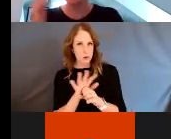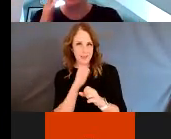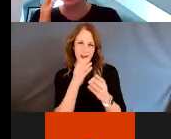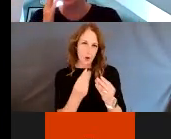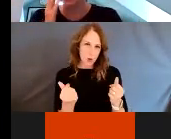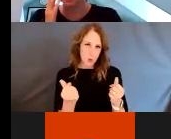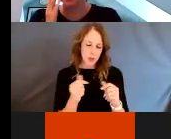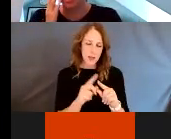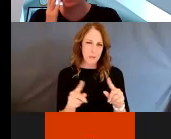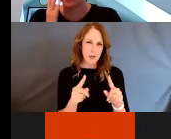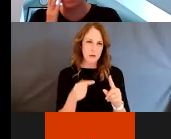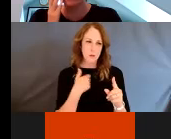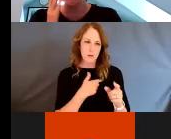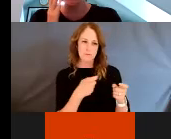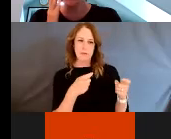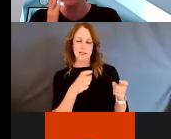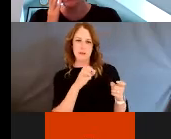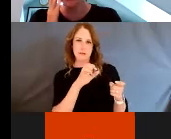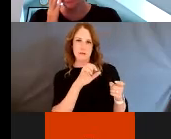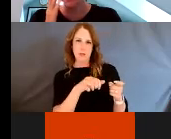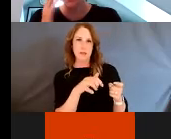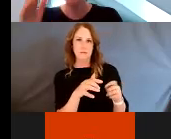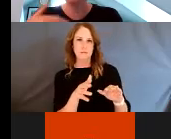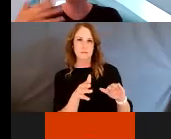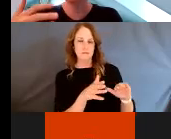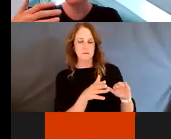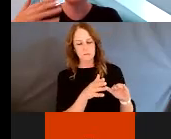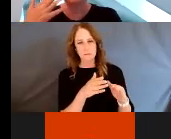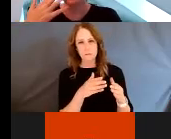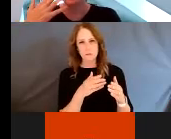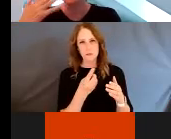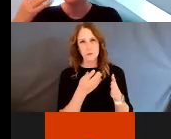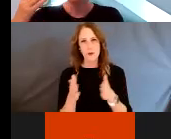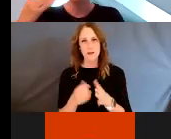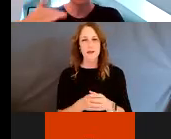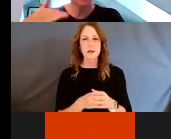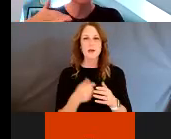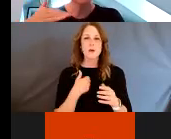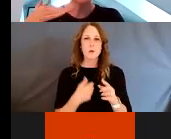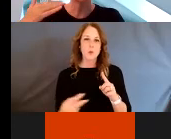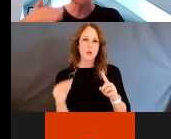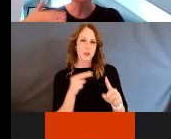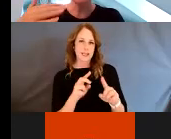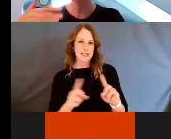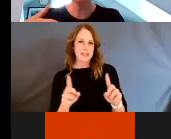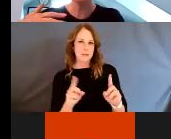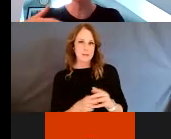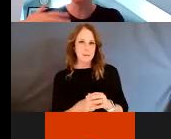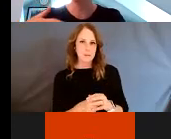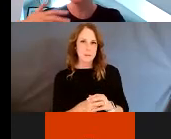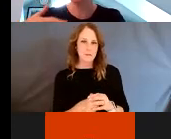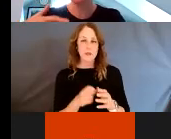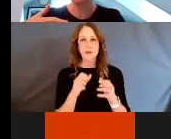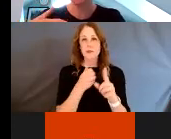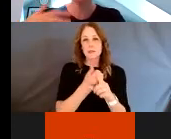we have, managed some of that in a way that we're looking at it differently. Really, self-care can